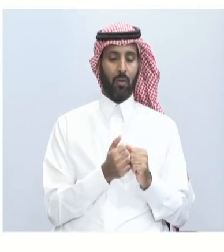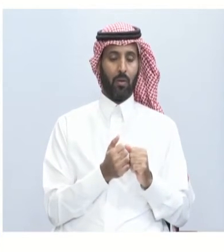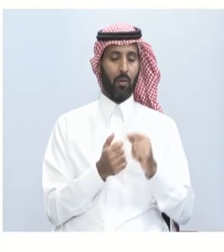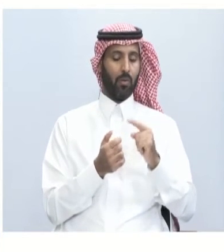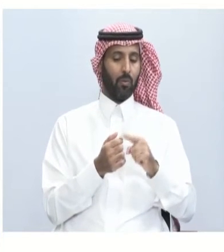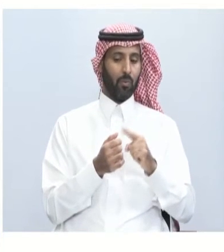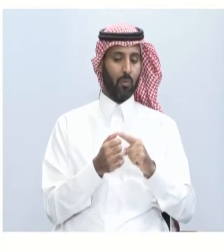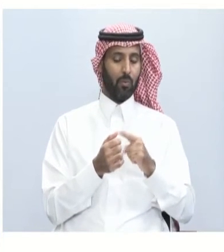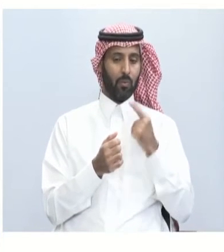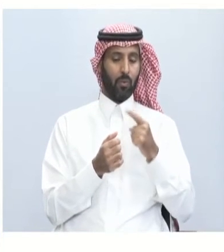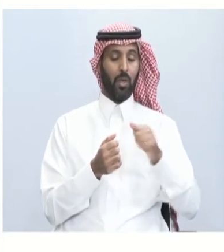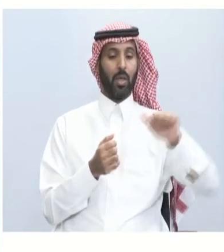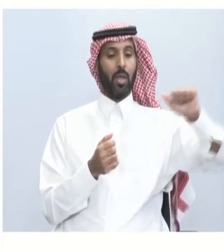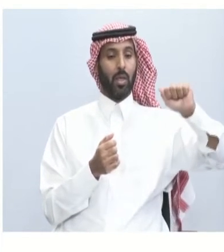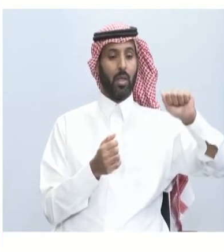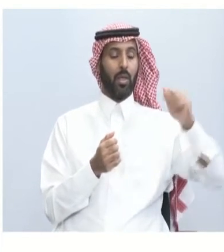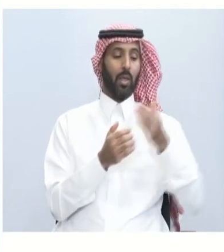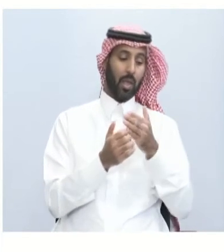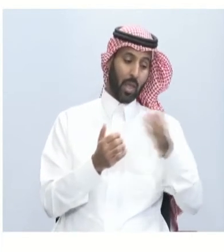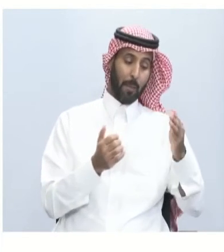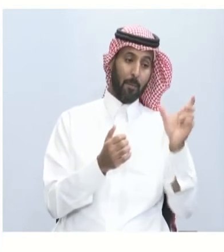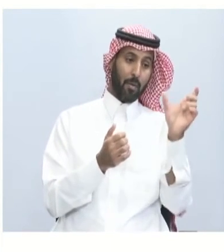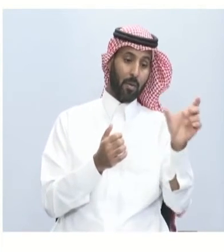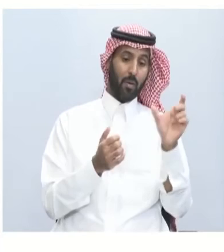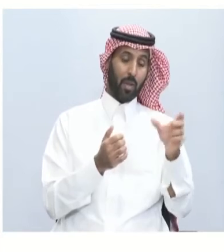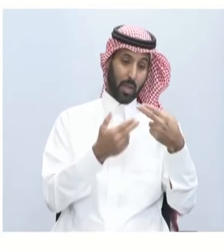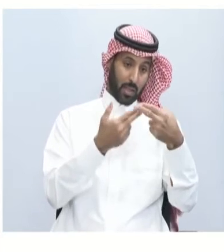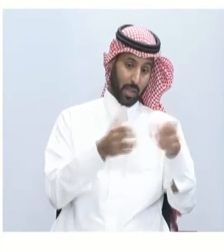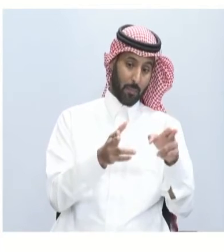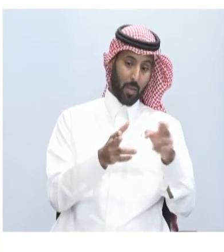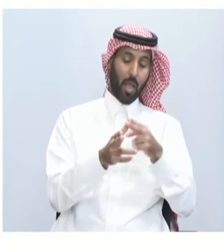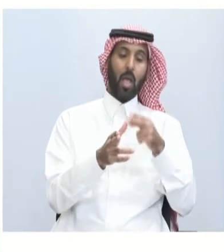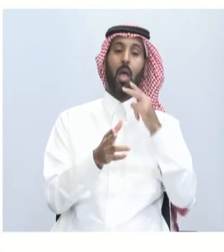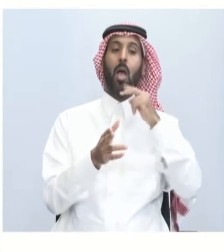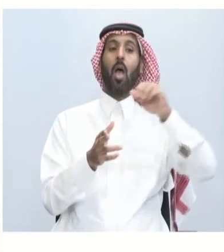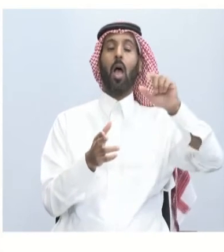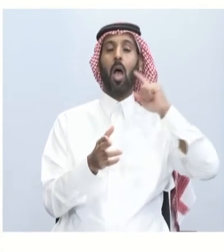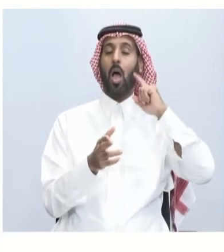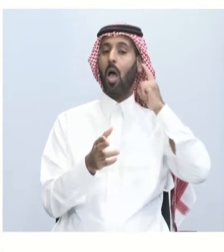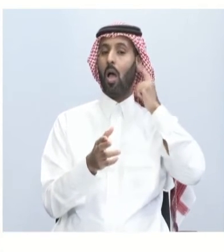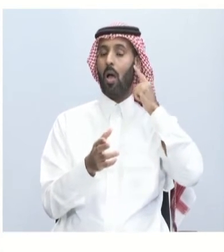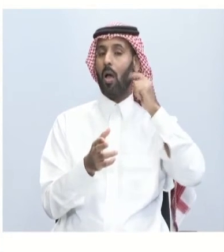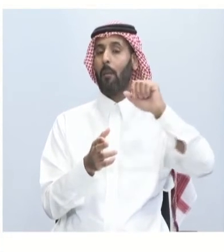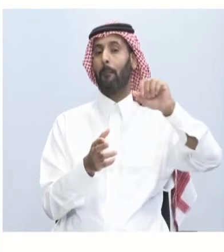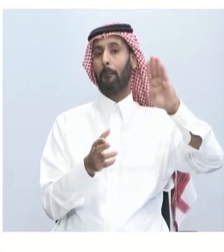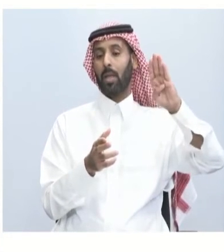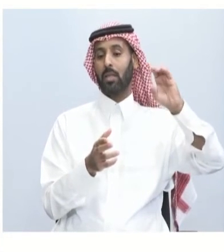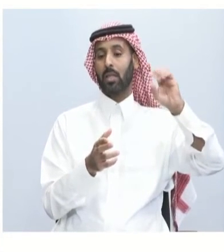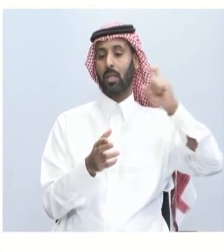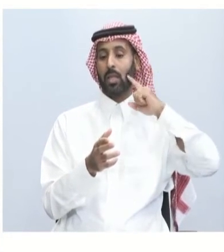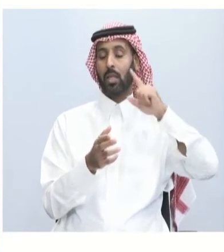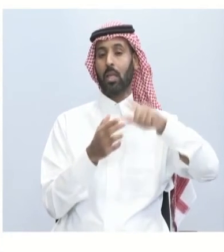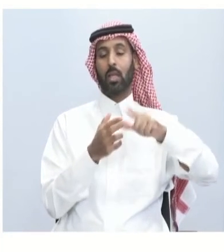is we use A before words that begin with a consonant sound, like, for example, a